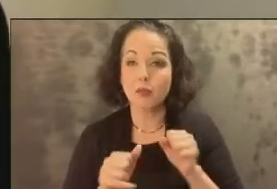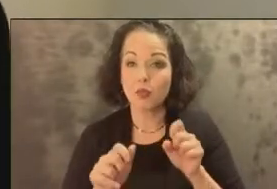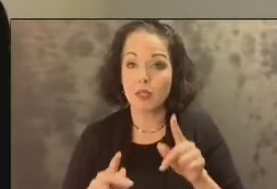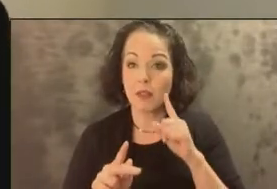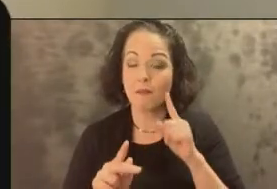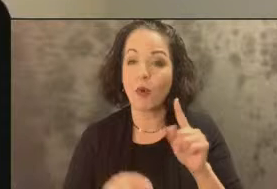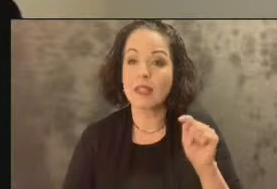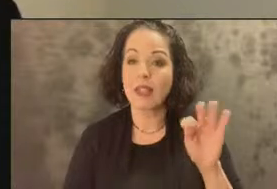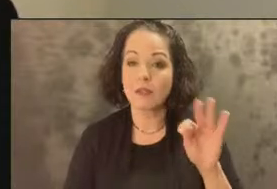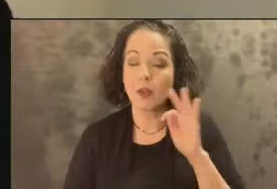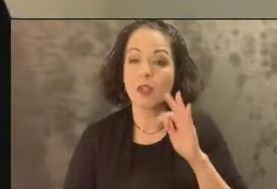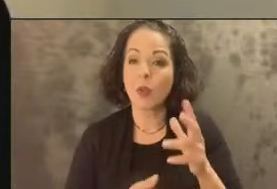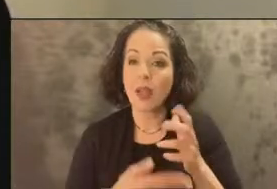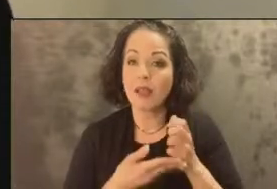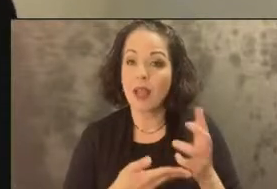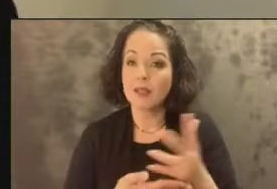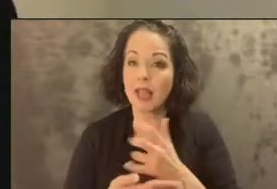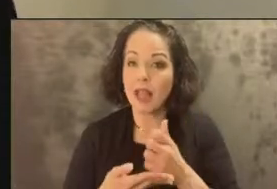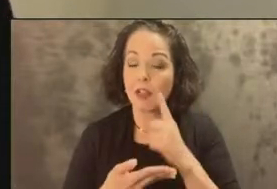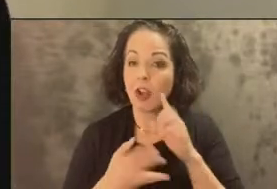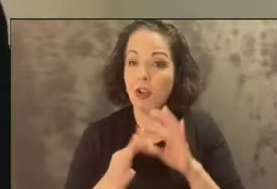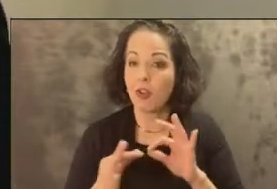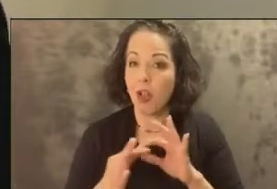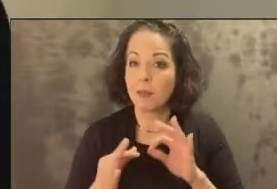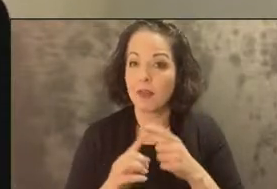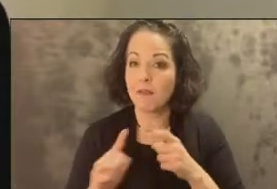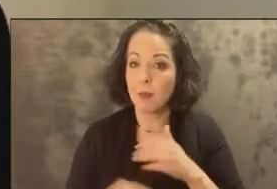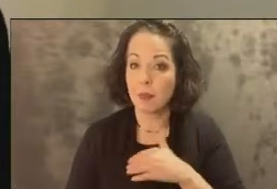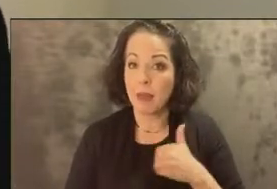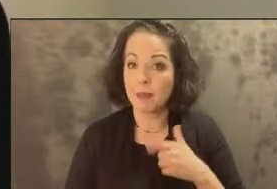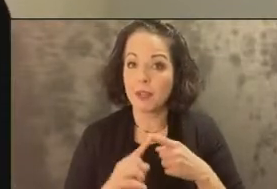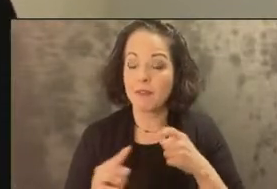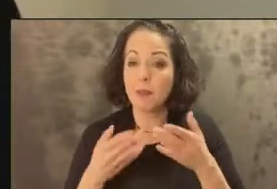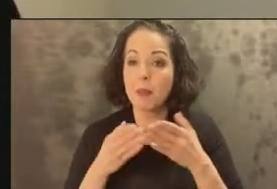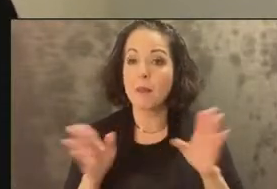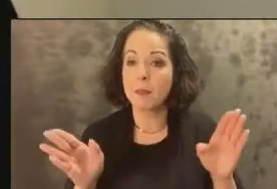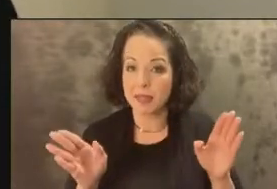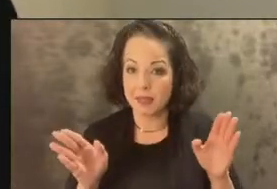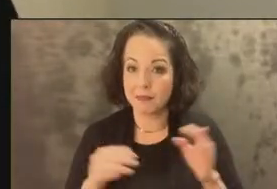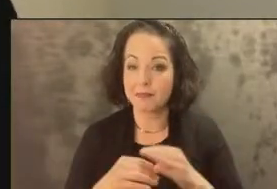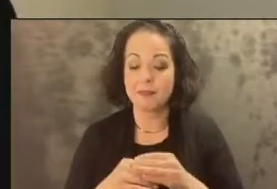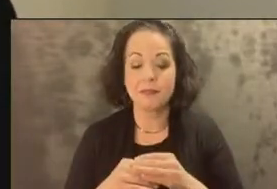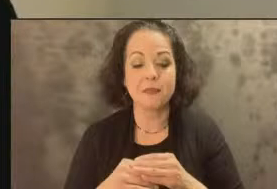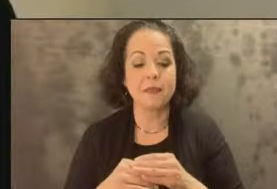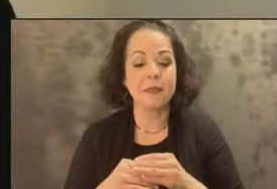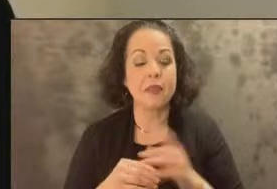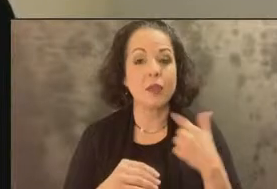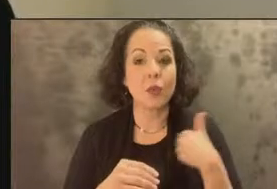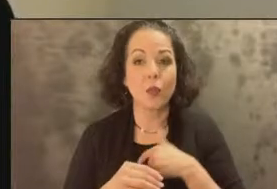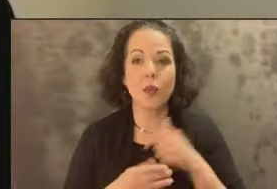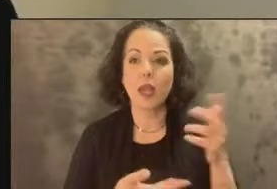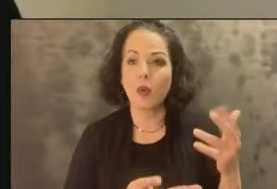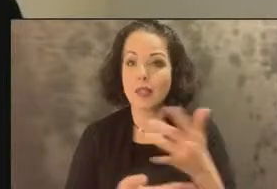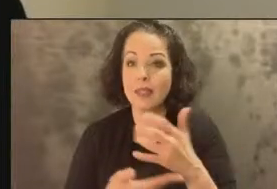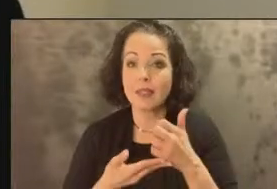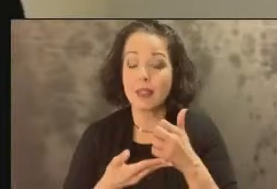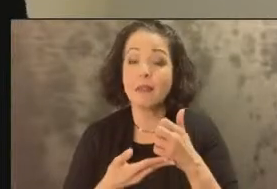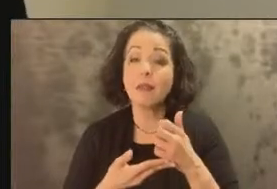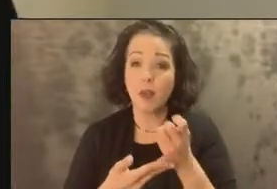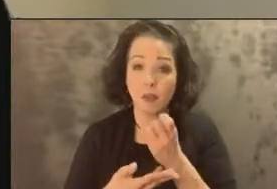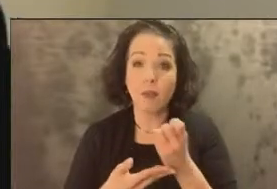to receive comments from members of the public. We received quite a few of